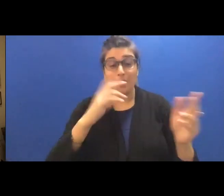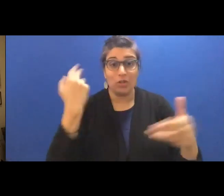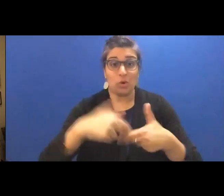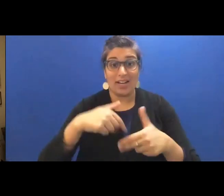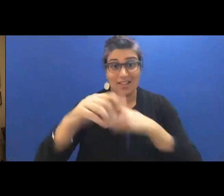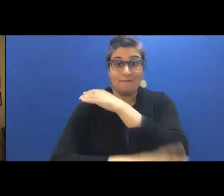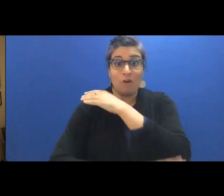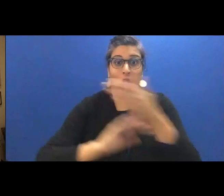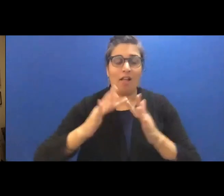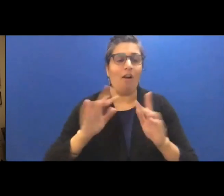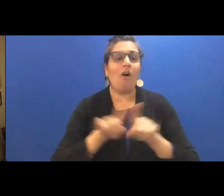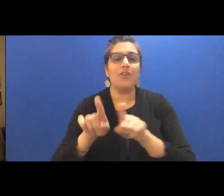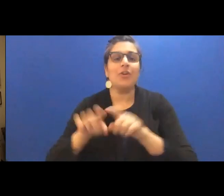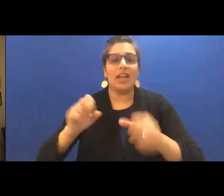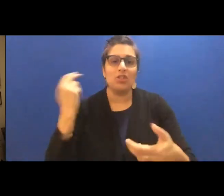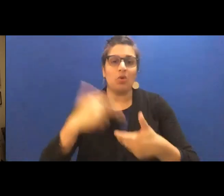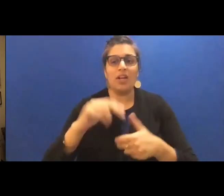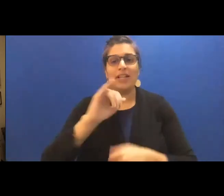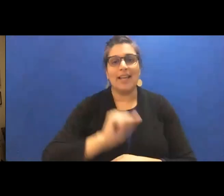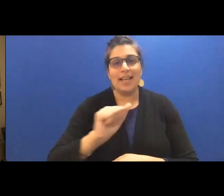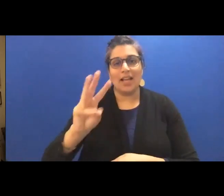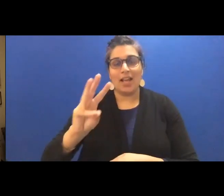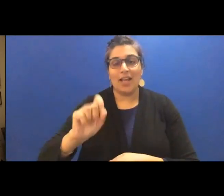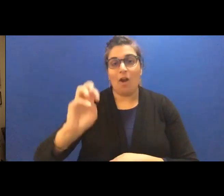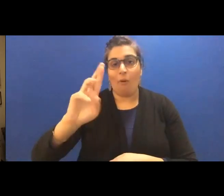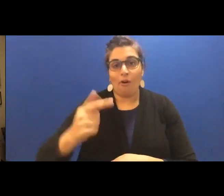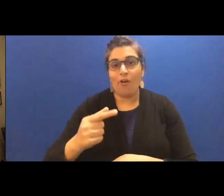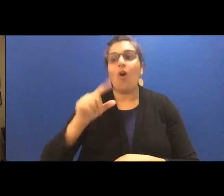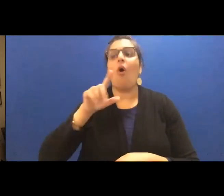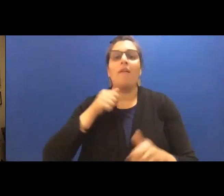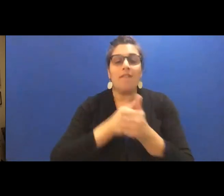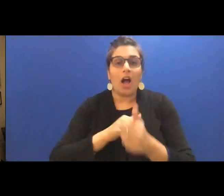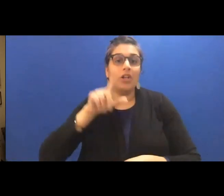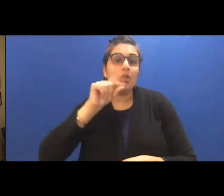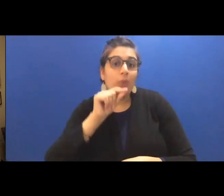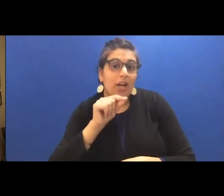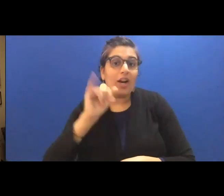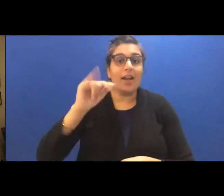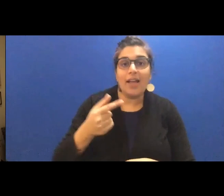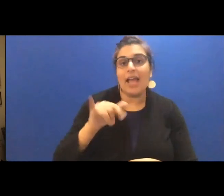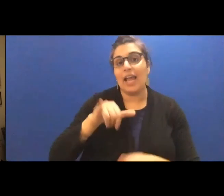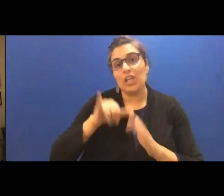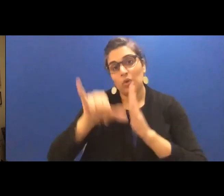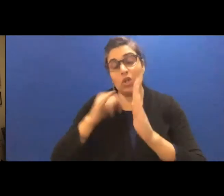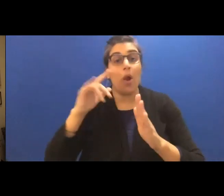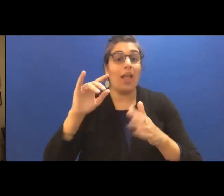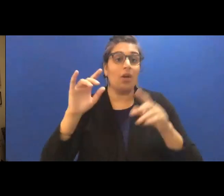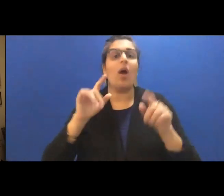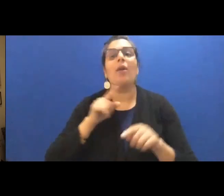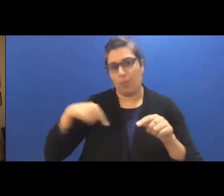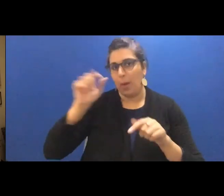You can also join us at AAWW.org or follow us on Twitter, Instagram, and YouTube, where the recording of this event will be